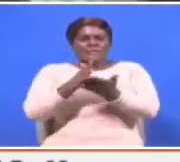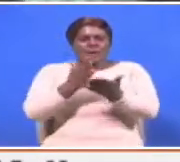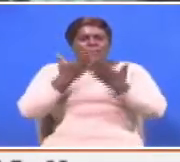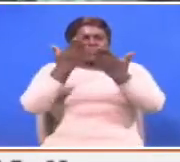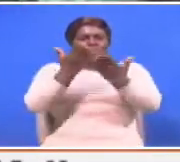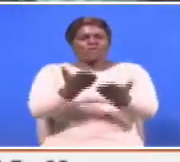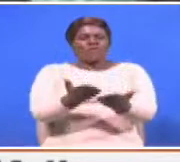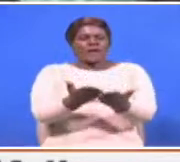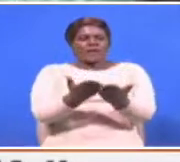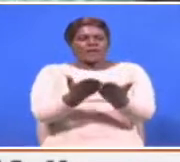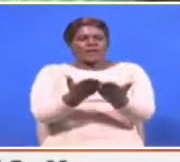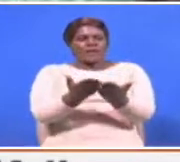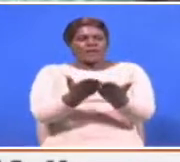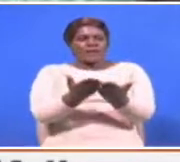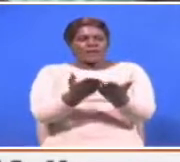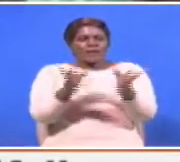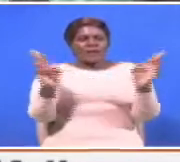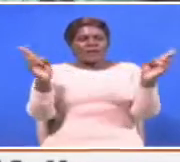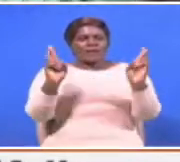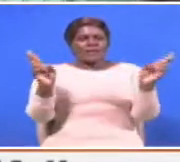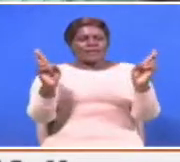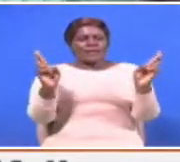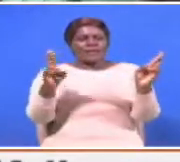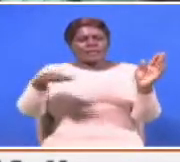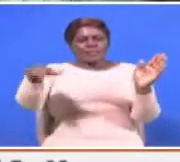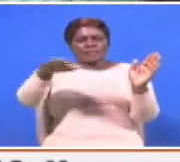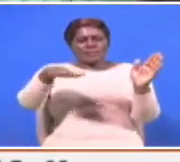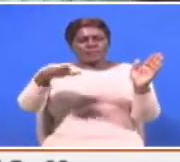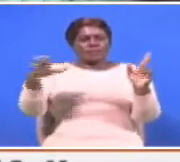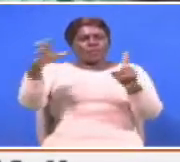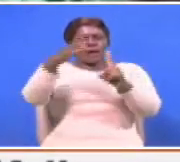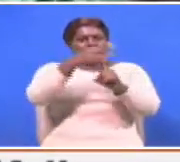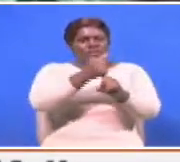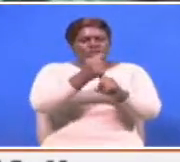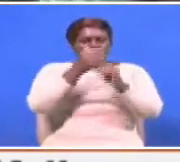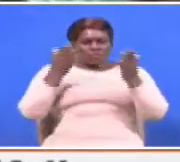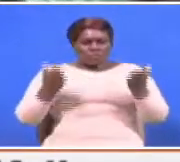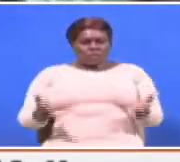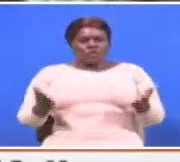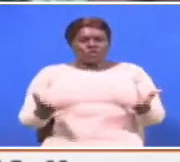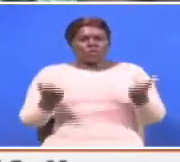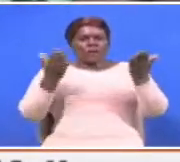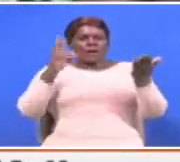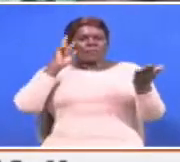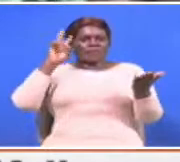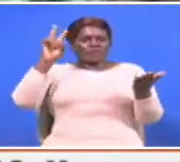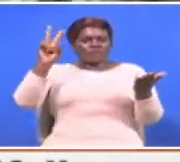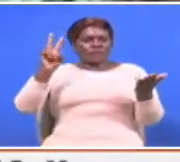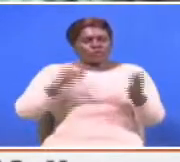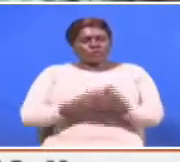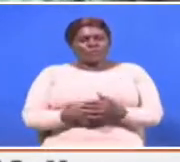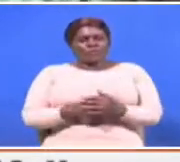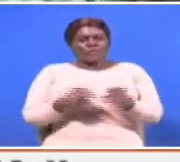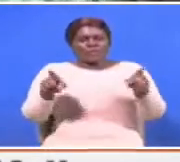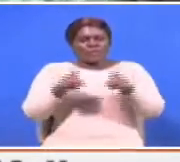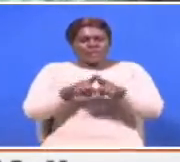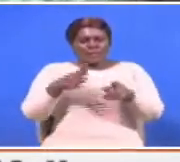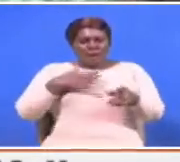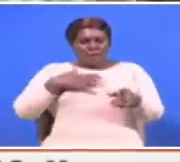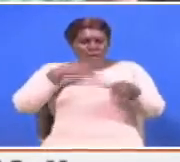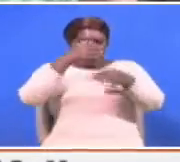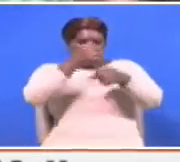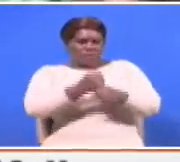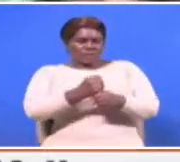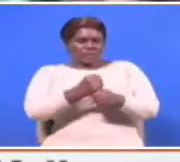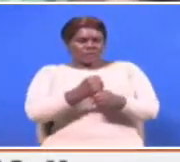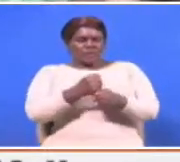provides a ready platform to be able to realize that kind of a vision. And as Waumini SACO, we are